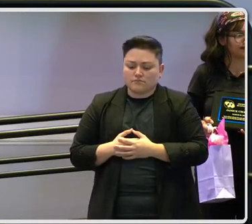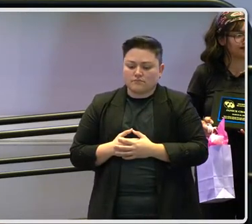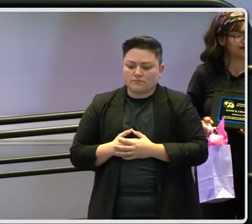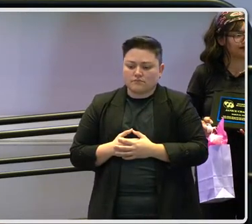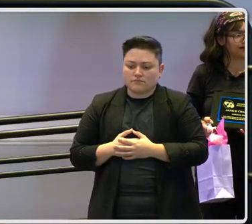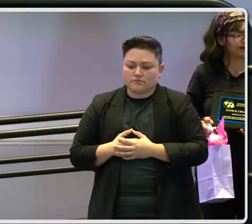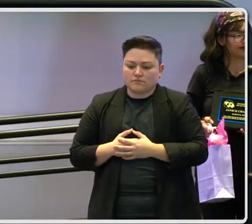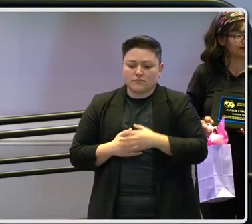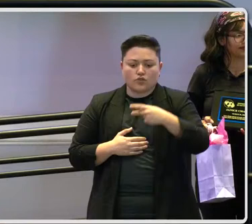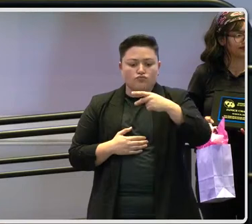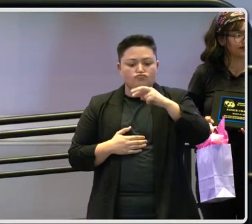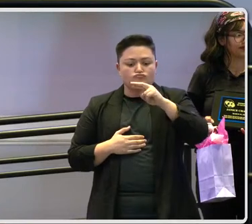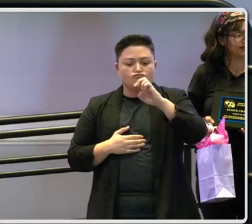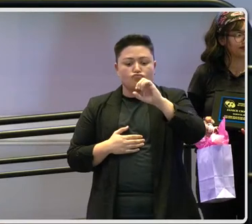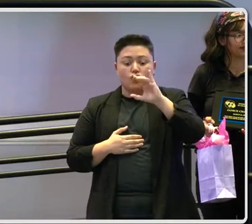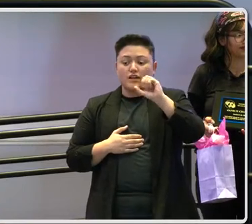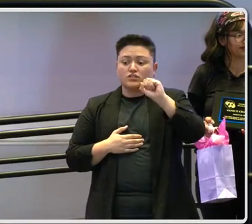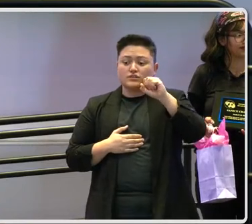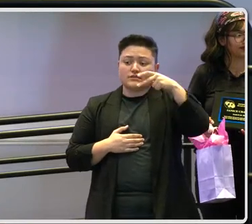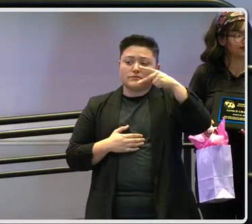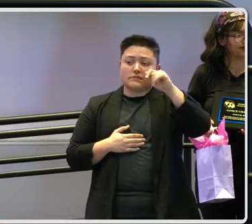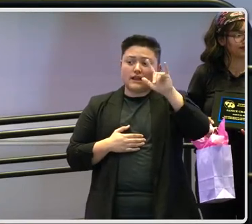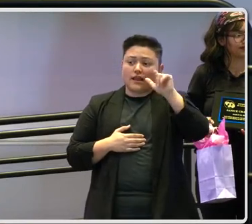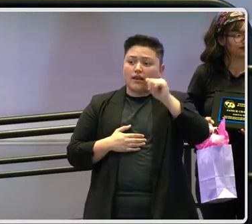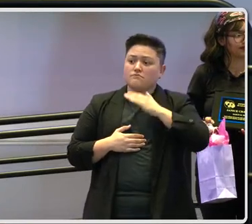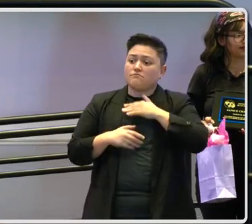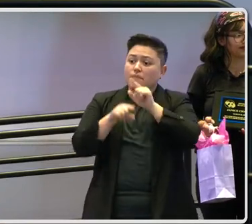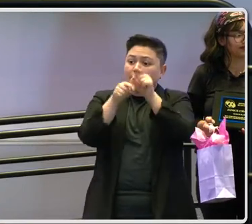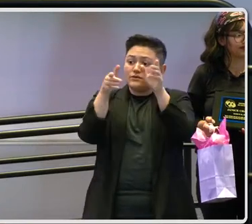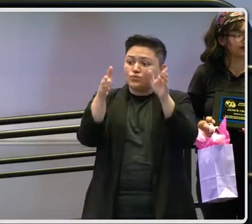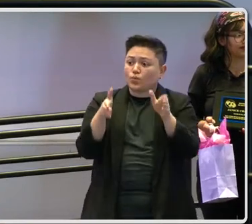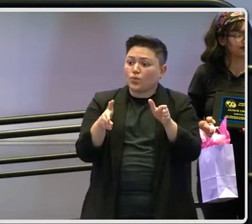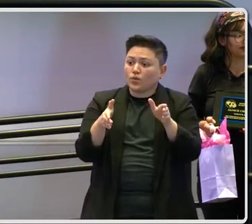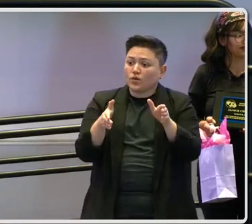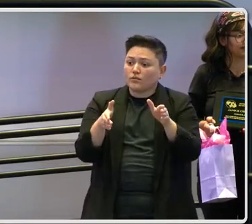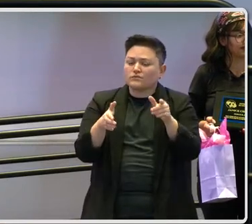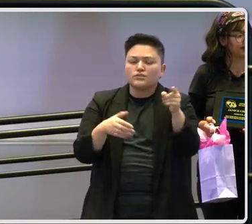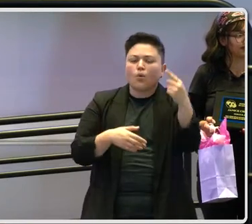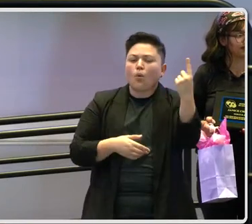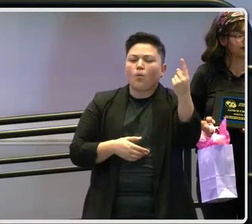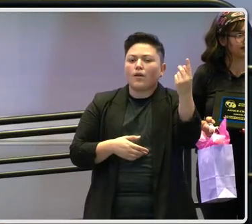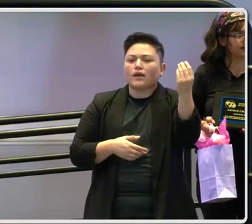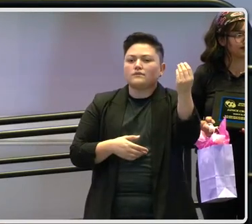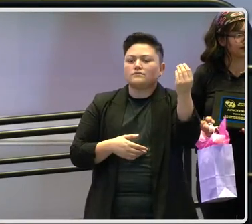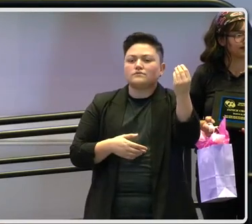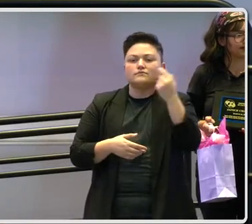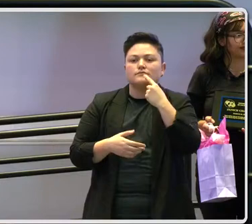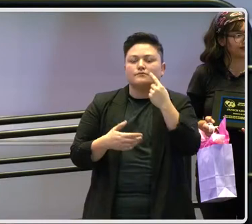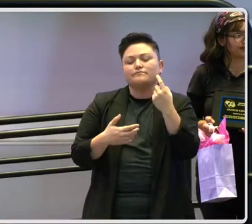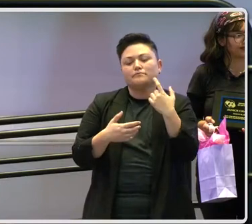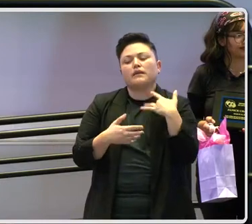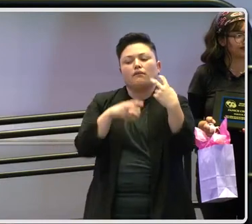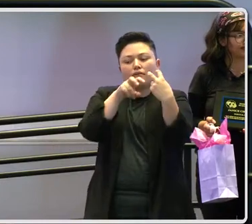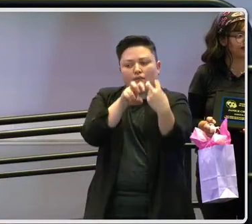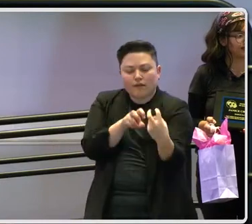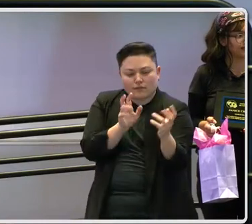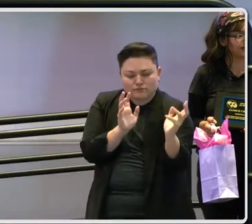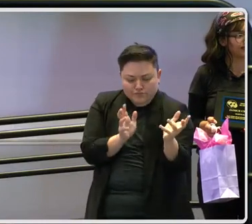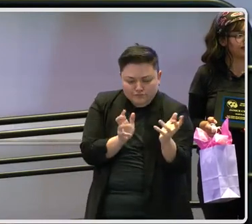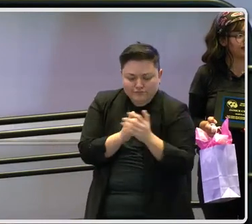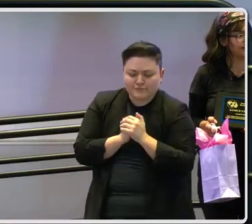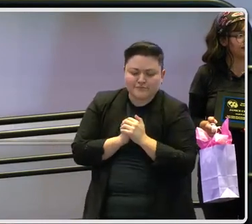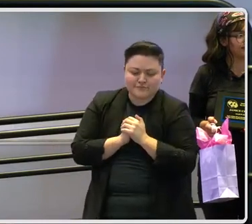Precious Padilla, my mentor, all the time she be telling me, we sit down and we talk. And she